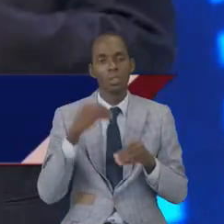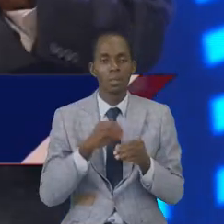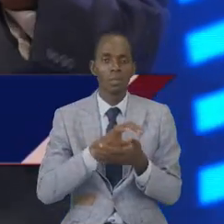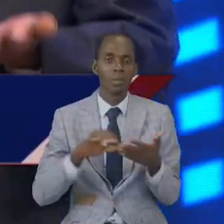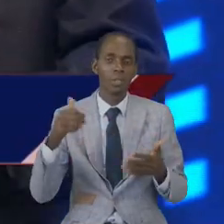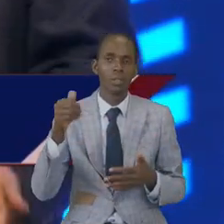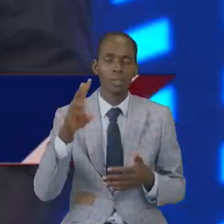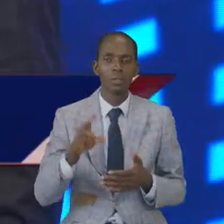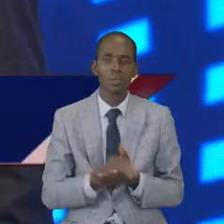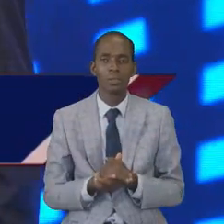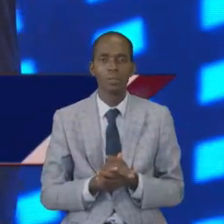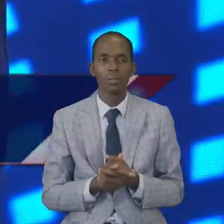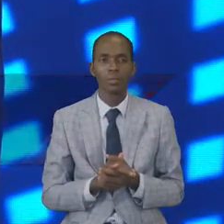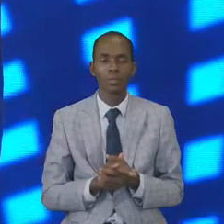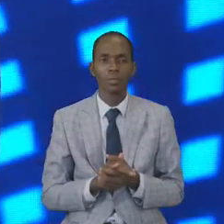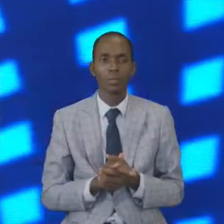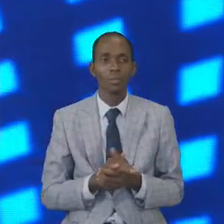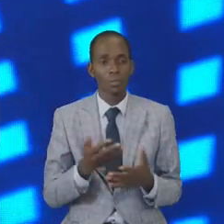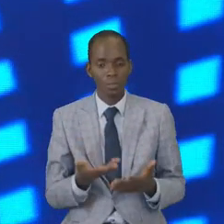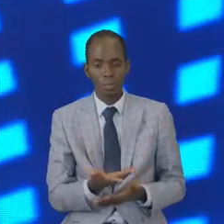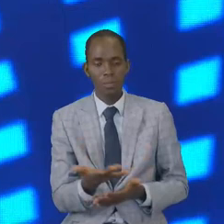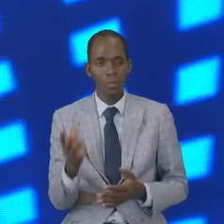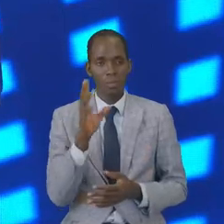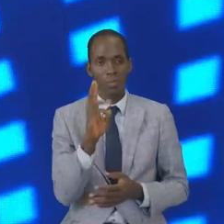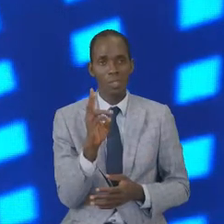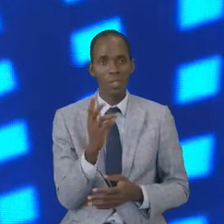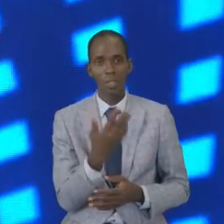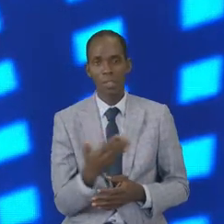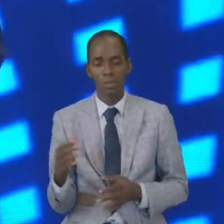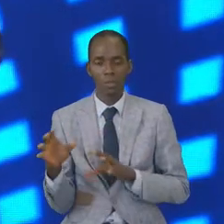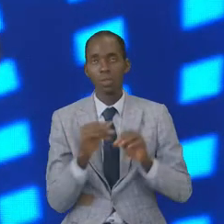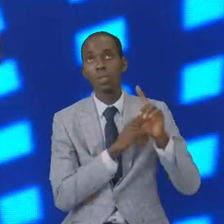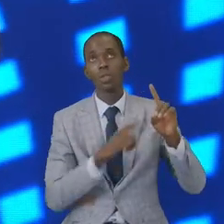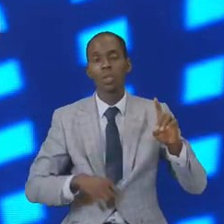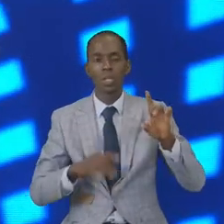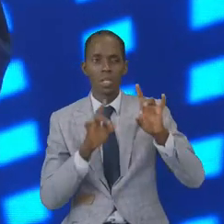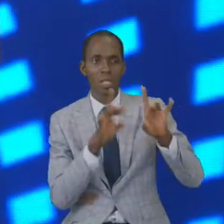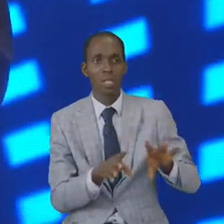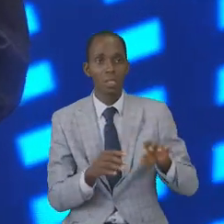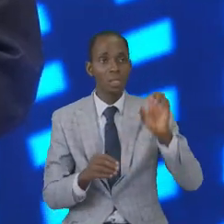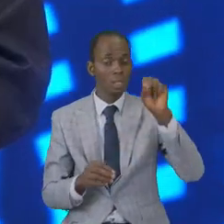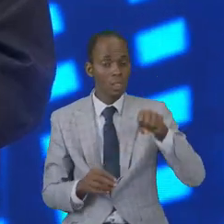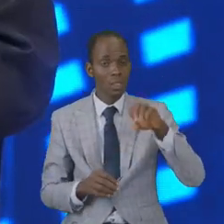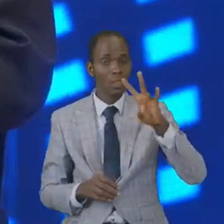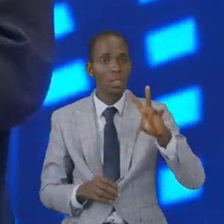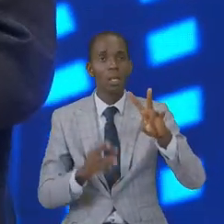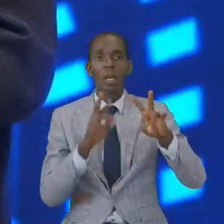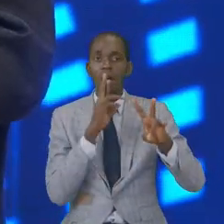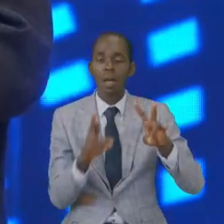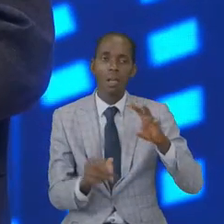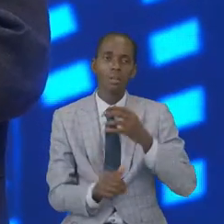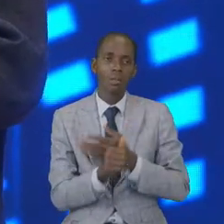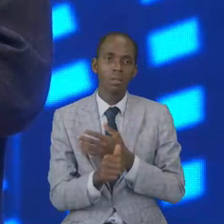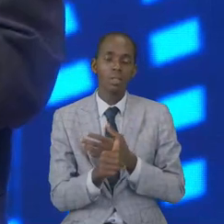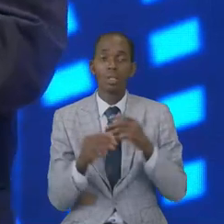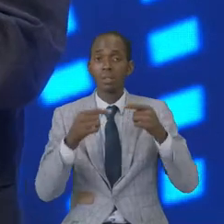verse 16, these six doth the Lord hate, yea, seven an abomination